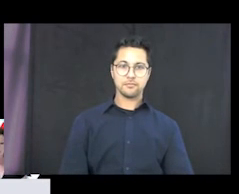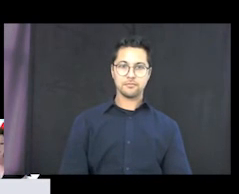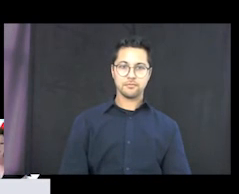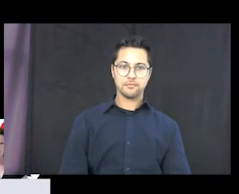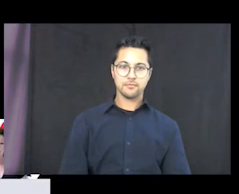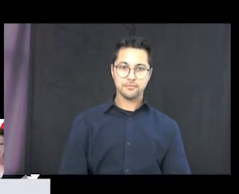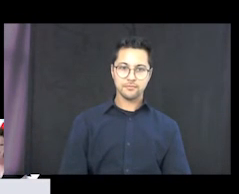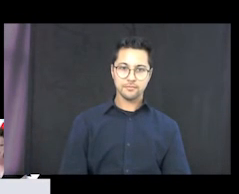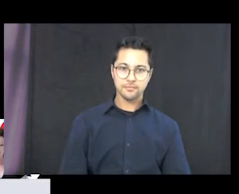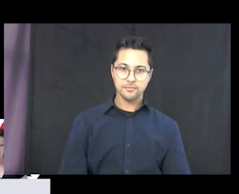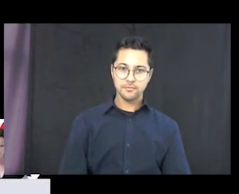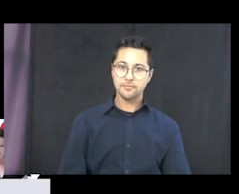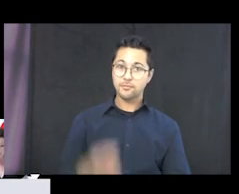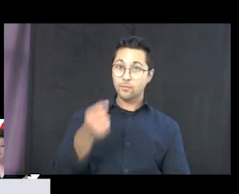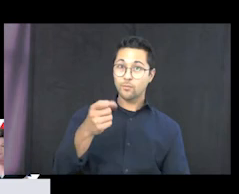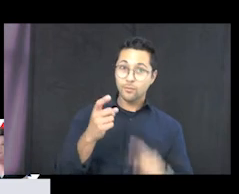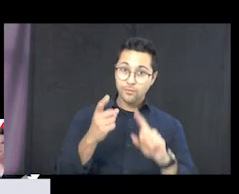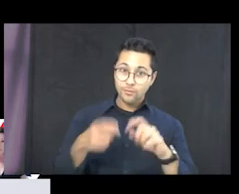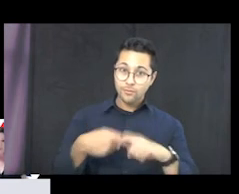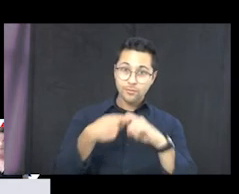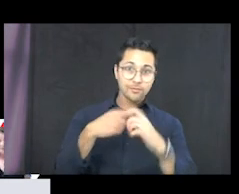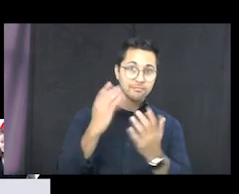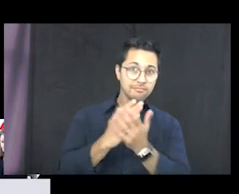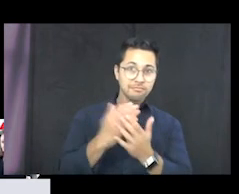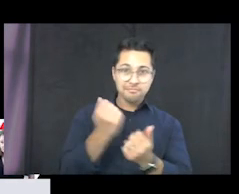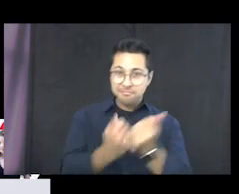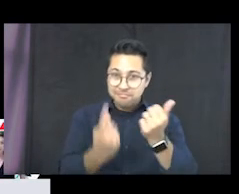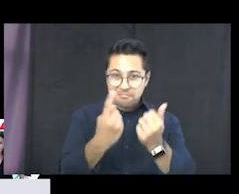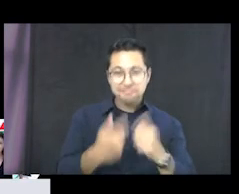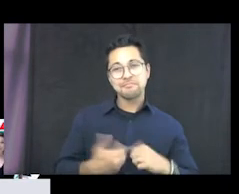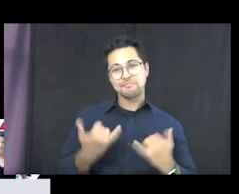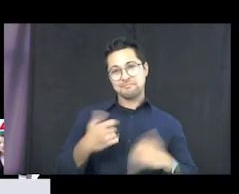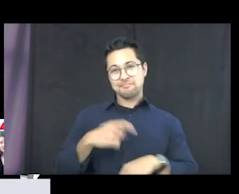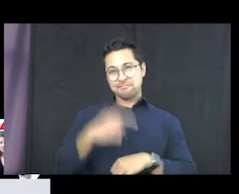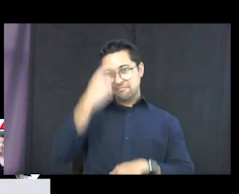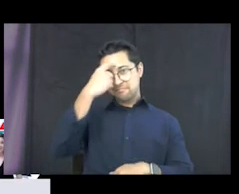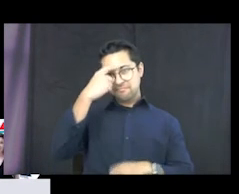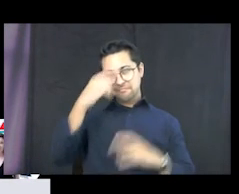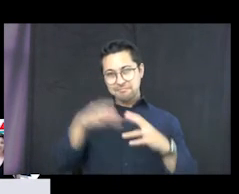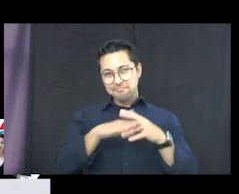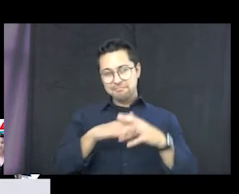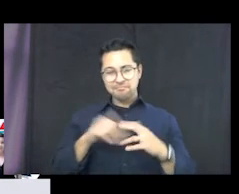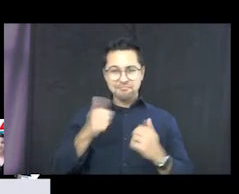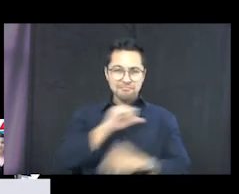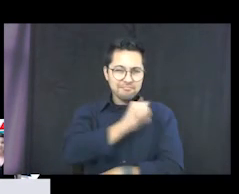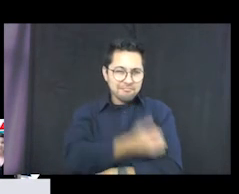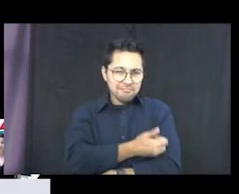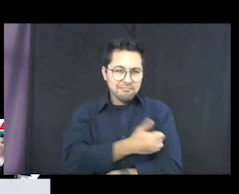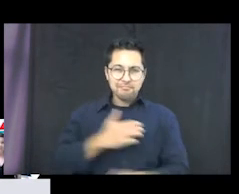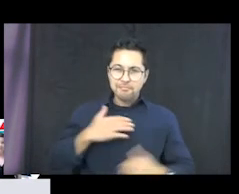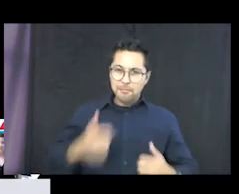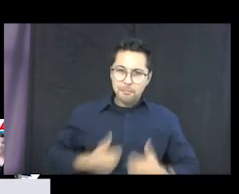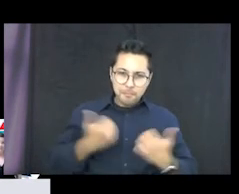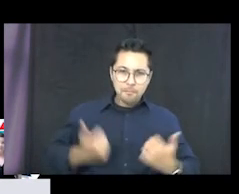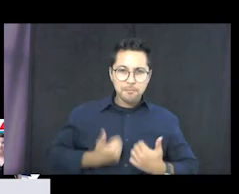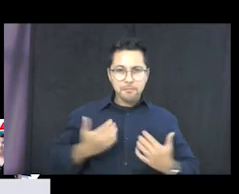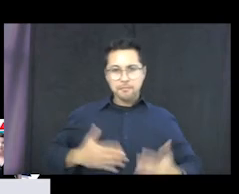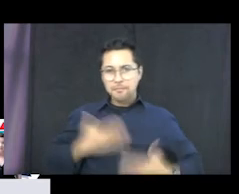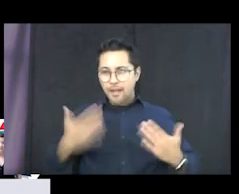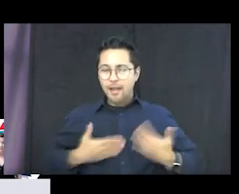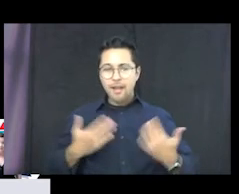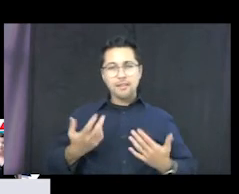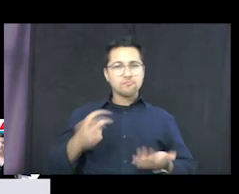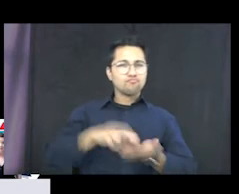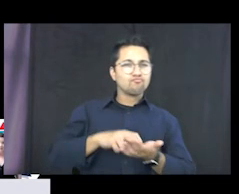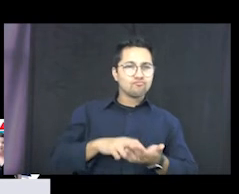Hold up, stop everything. It's time for a brain break. Time to energize our bodies. Get up off of your seat. We are about to play